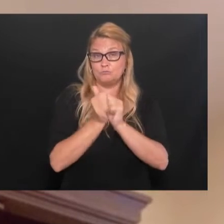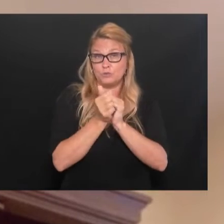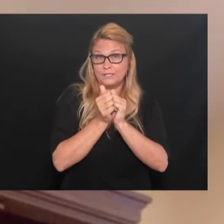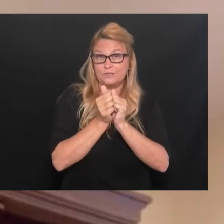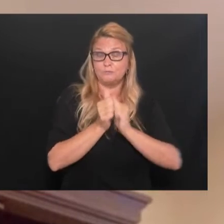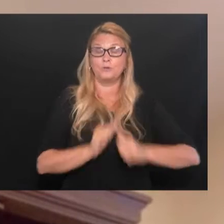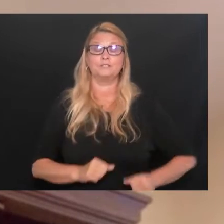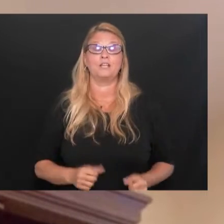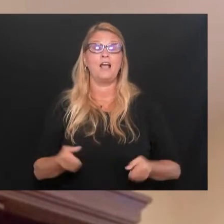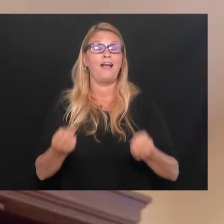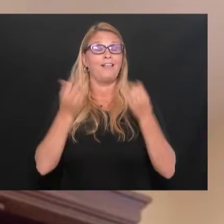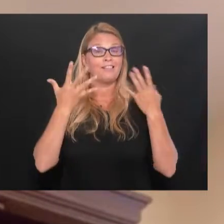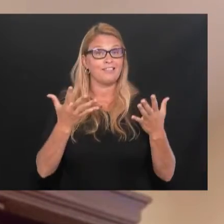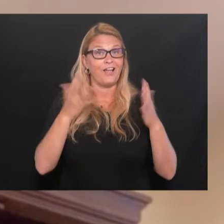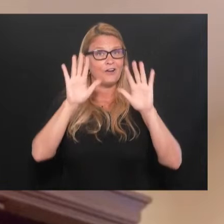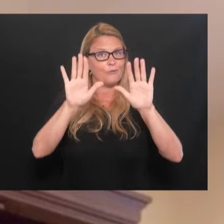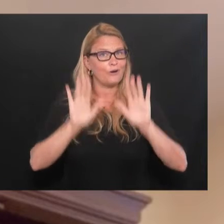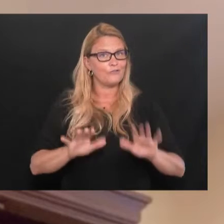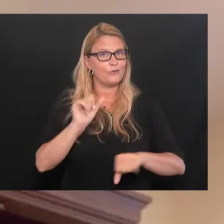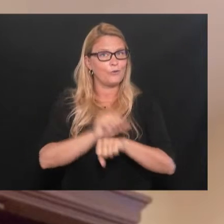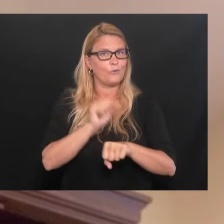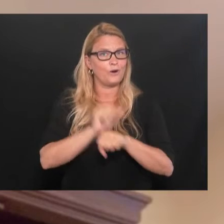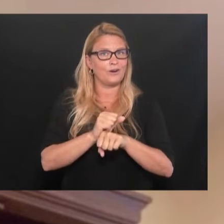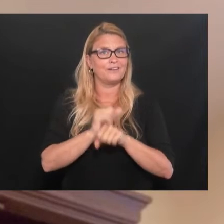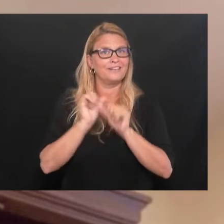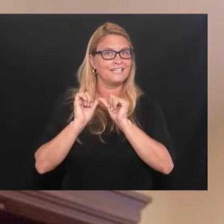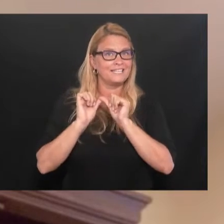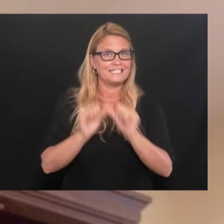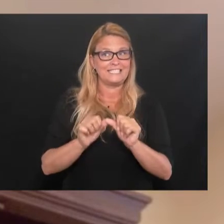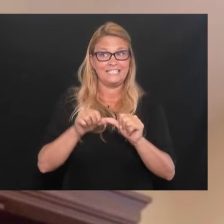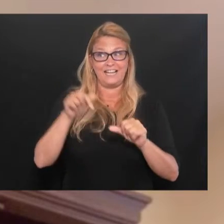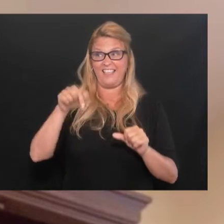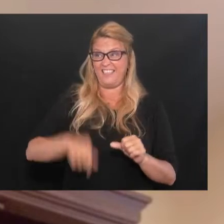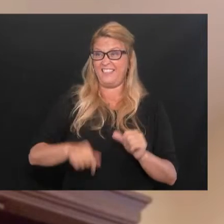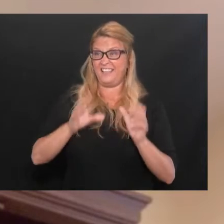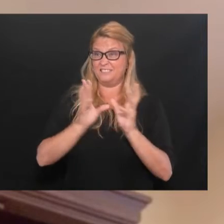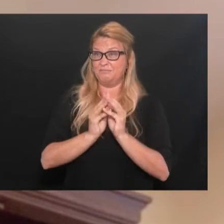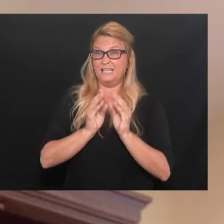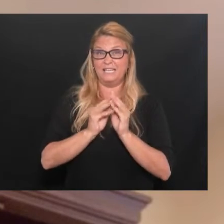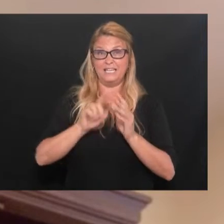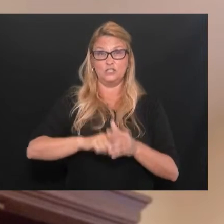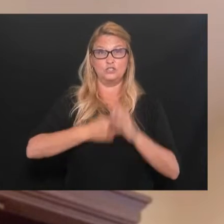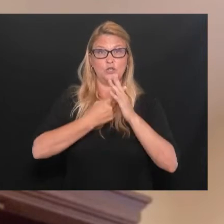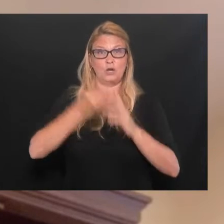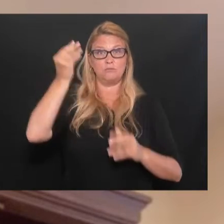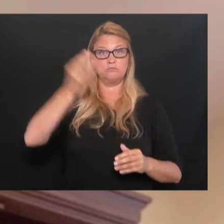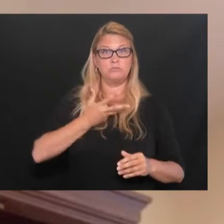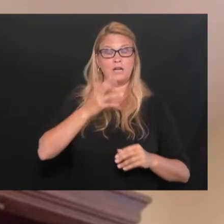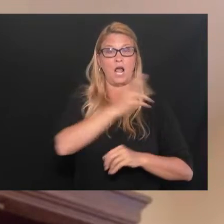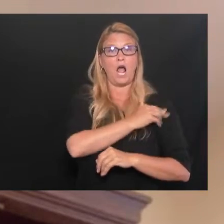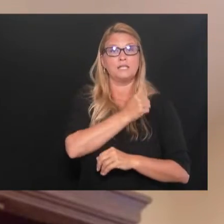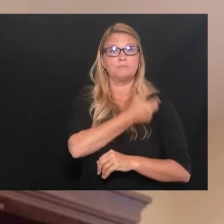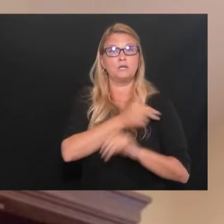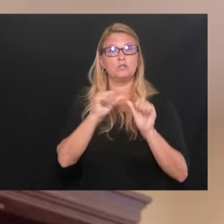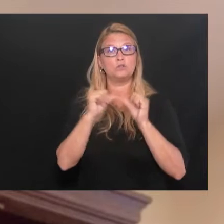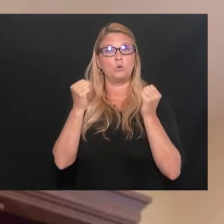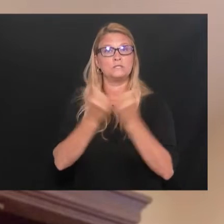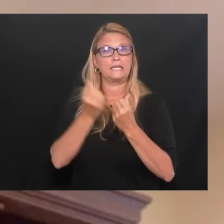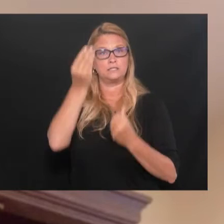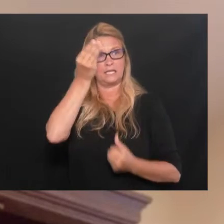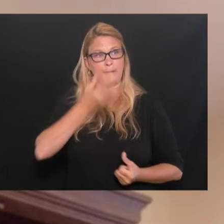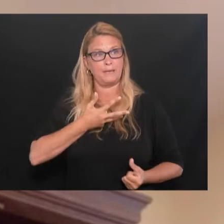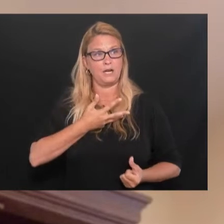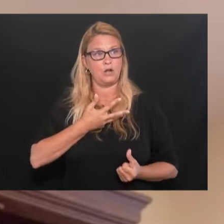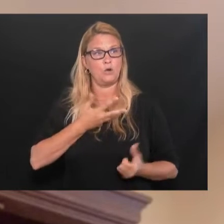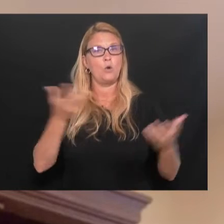continues to go on. As the press conference started, I got an update from the Hospital Association on